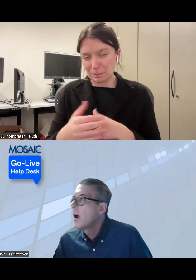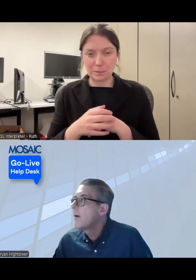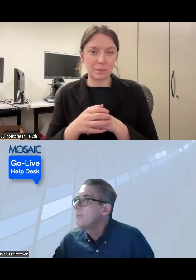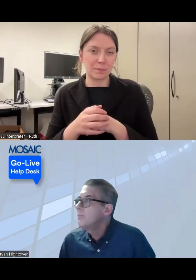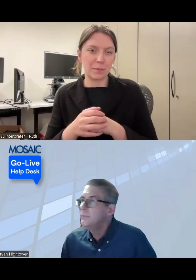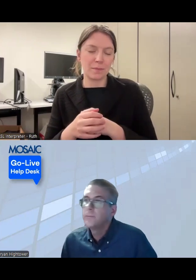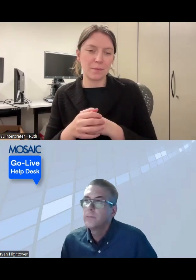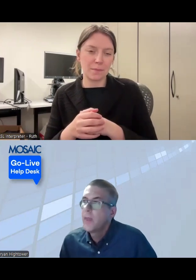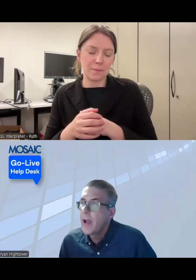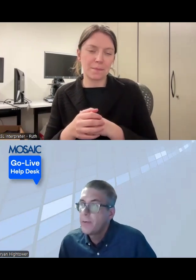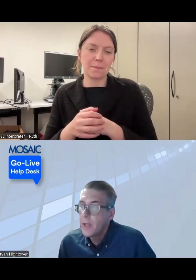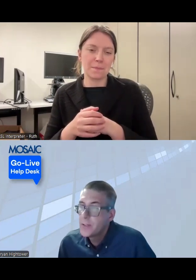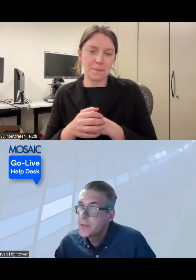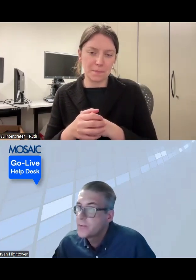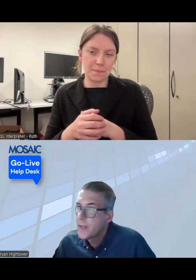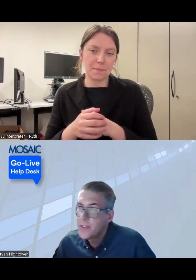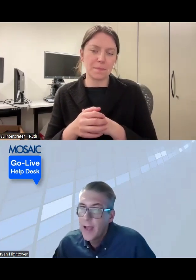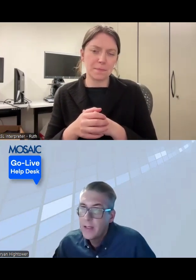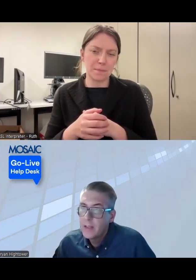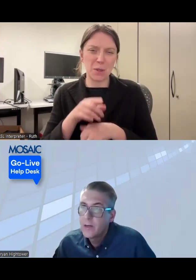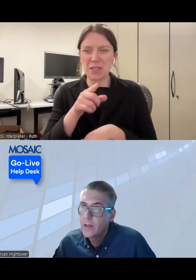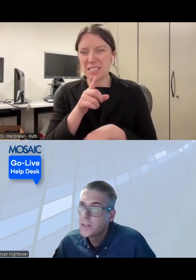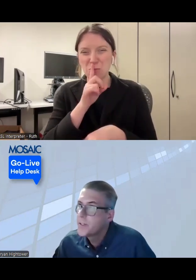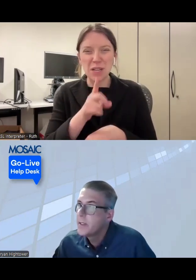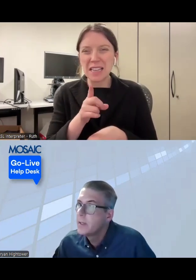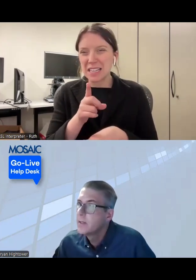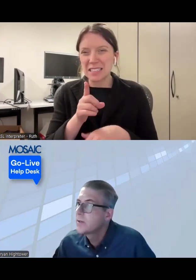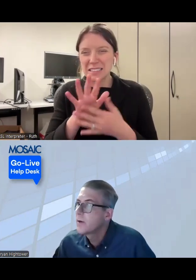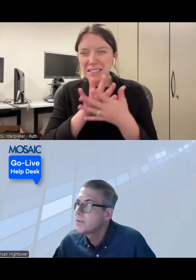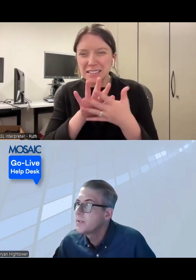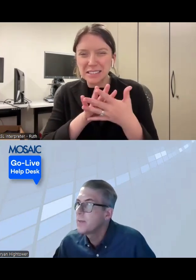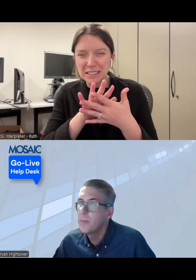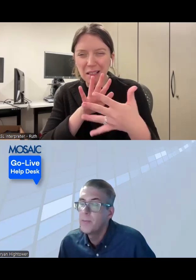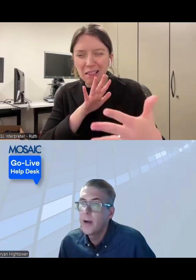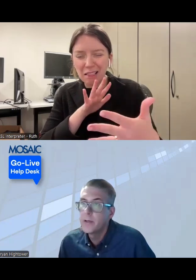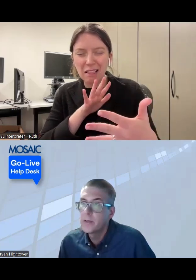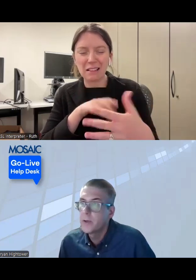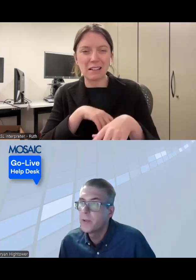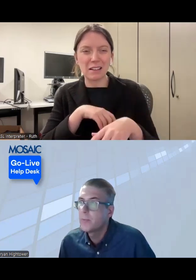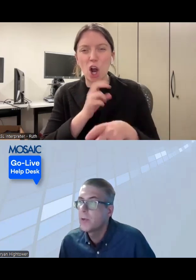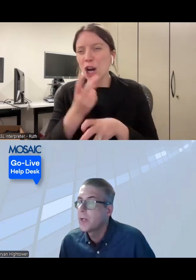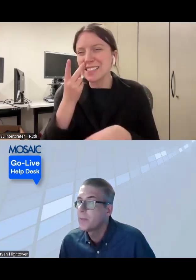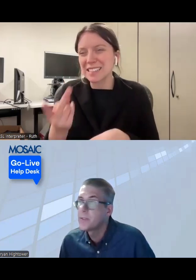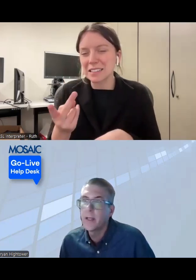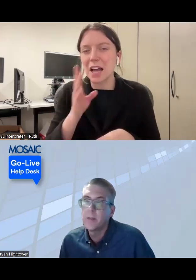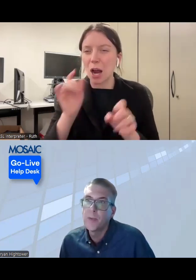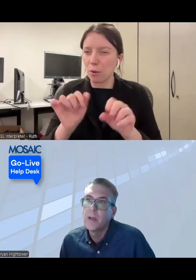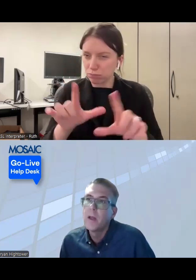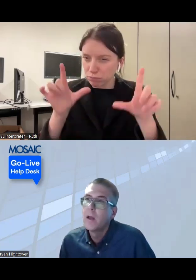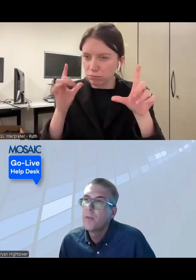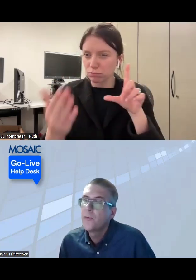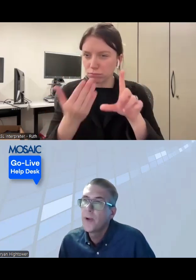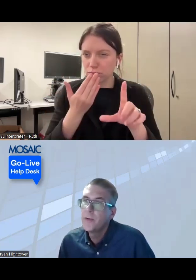So I realize this is very tiny and hard to see. It's hard to see on my big monitor, so I'm going to blow it up in a second.